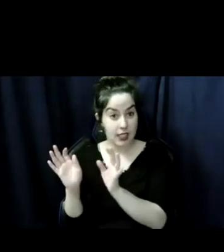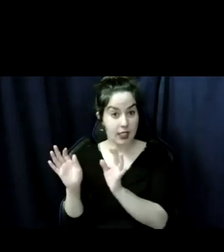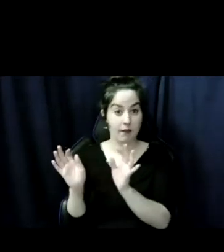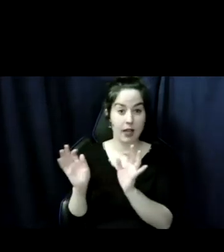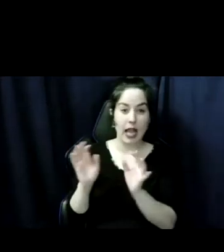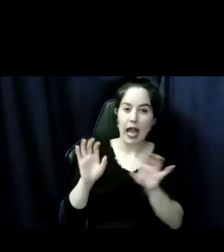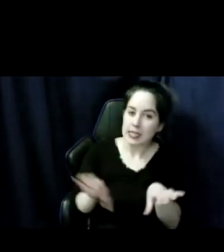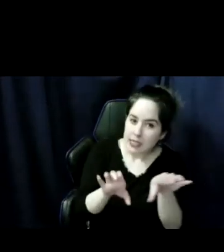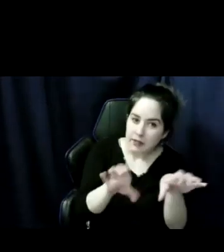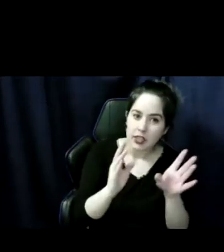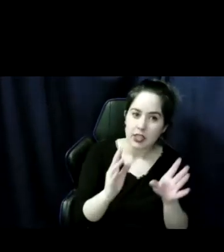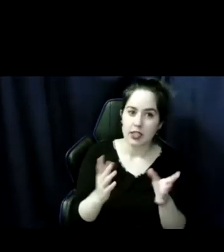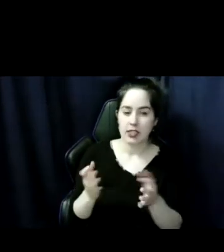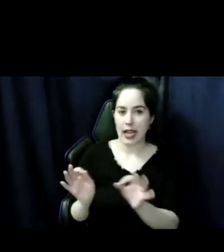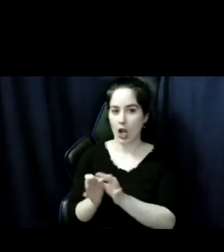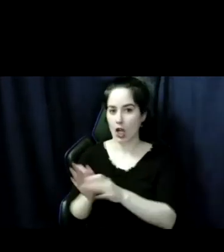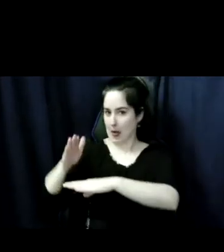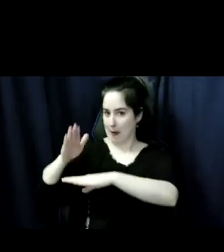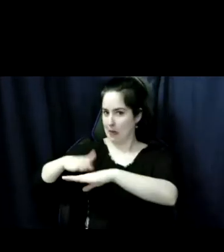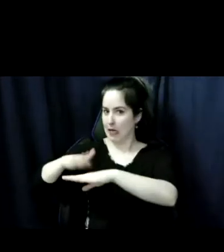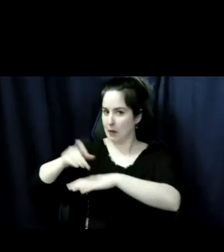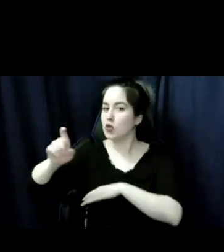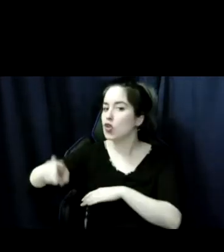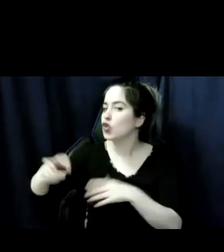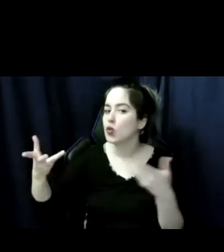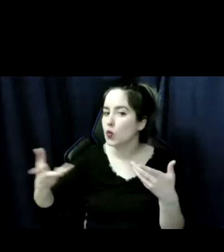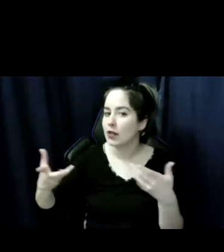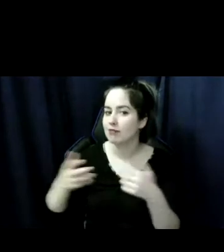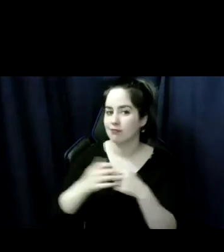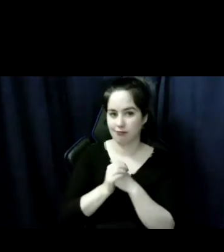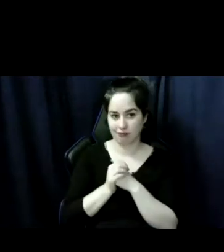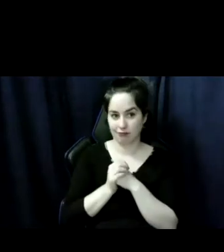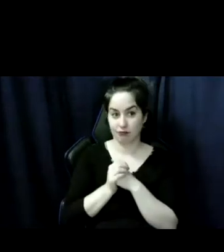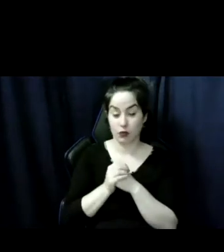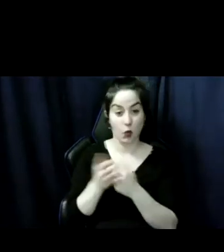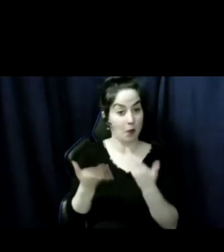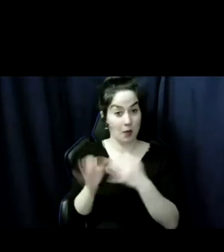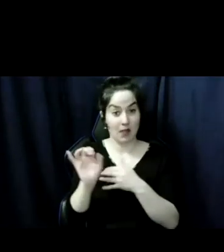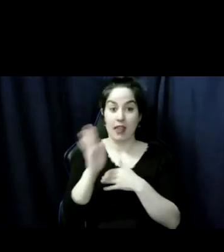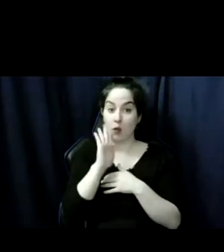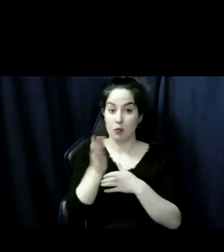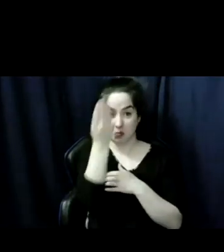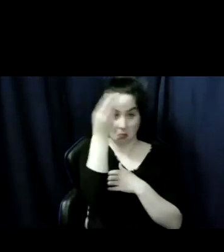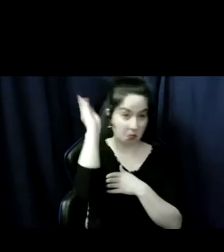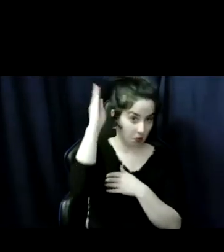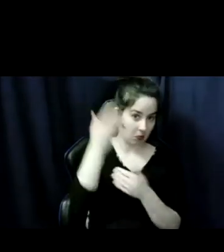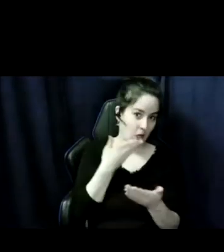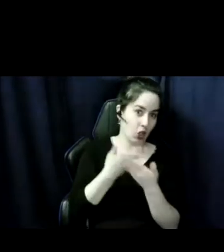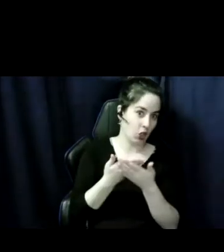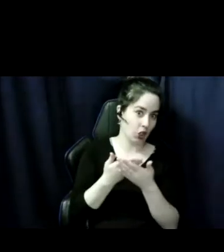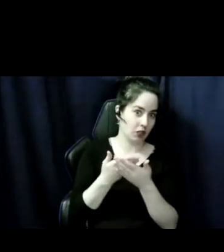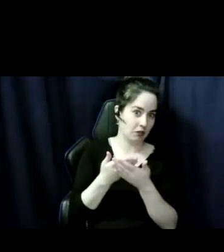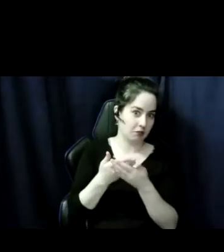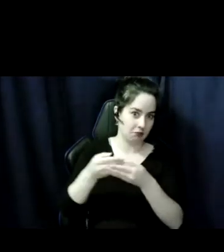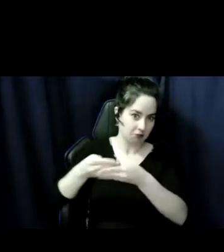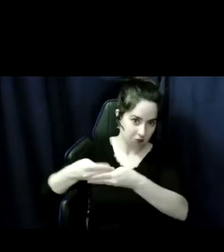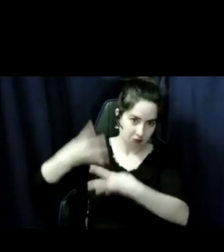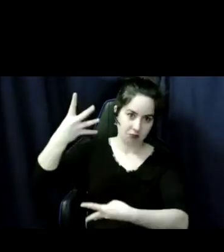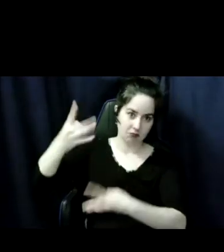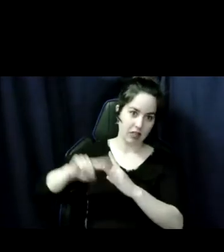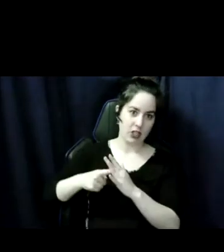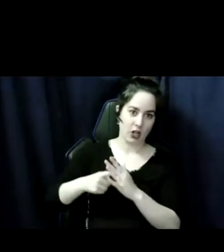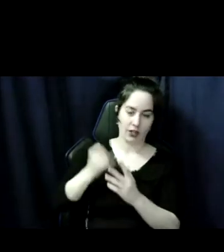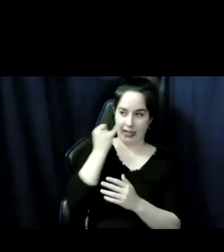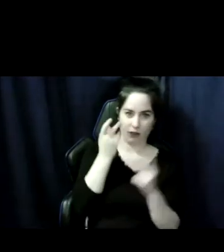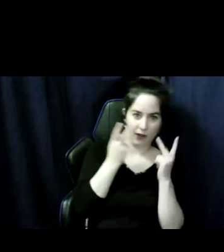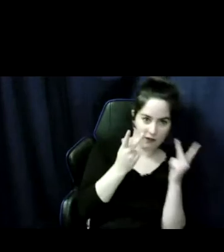activities and what the minimums would be for those various different activities. So that may be where you want to begin as a visual artist. As a